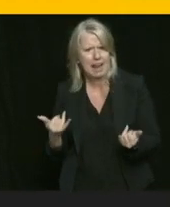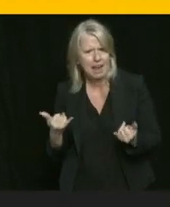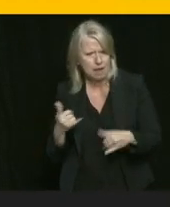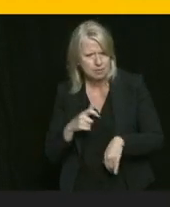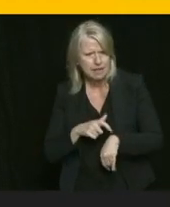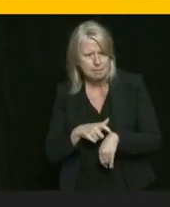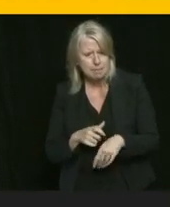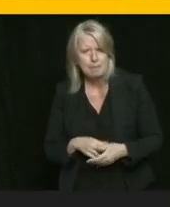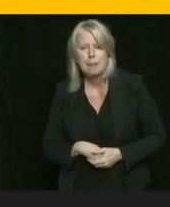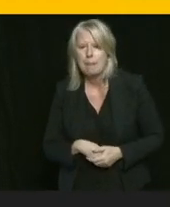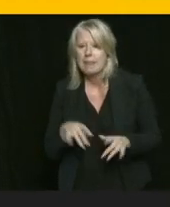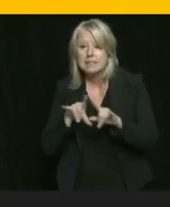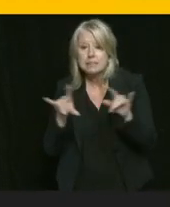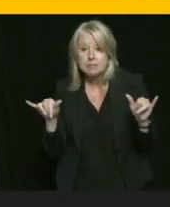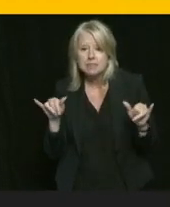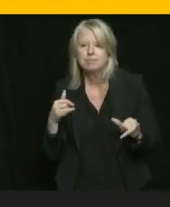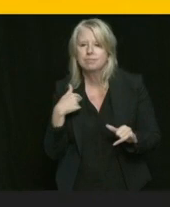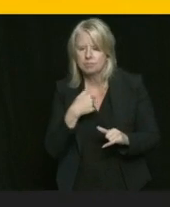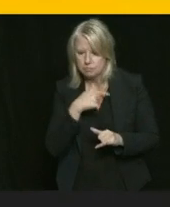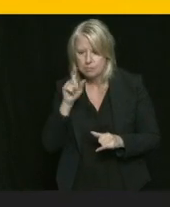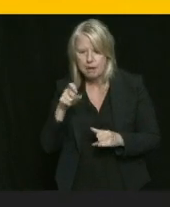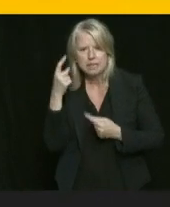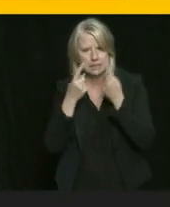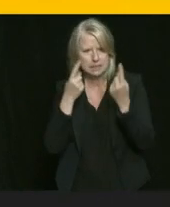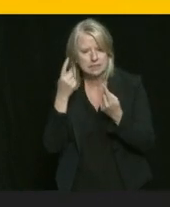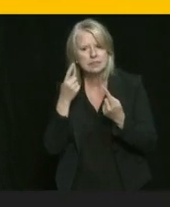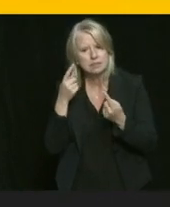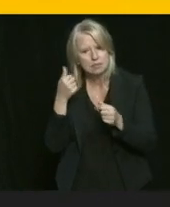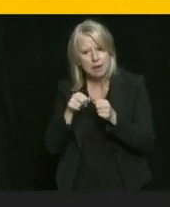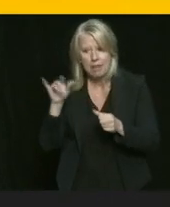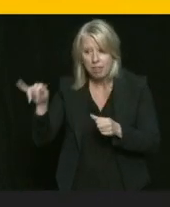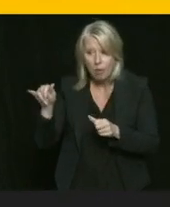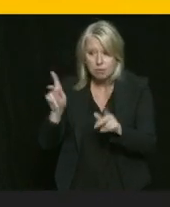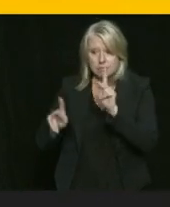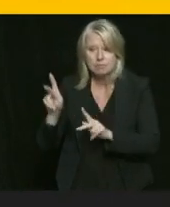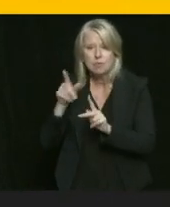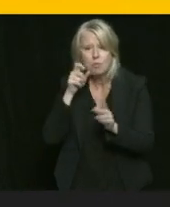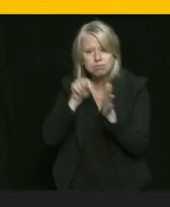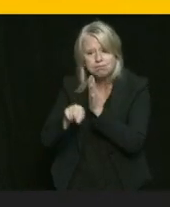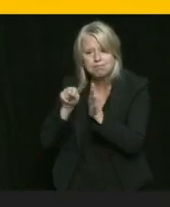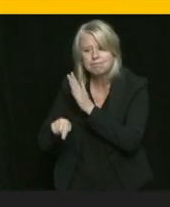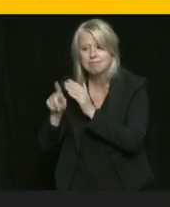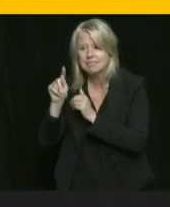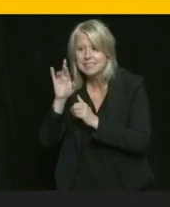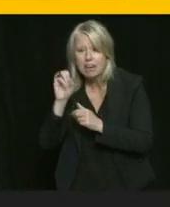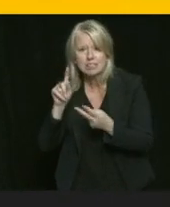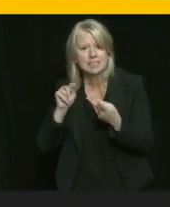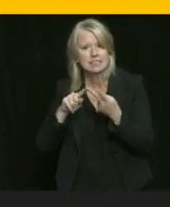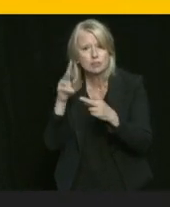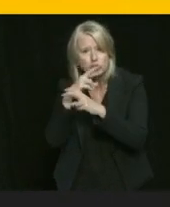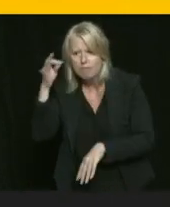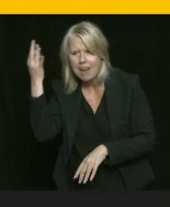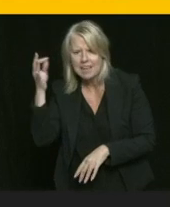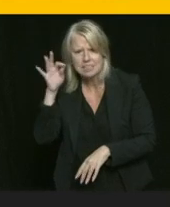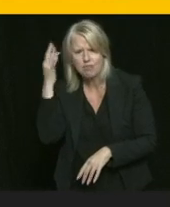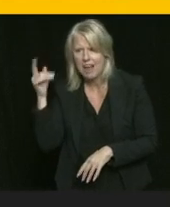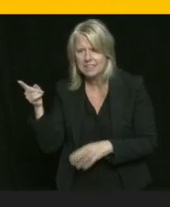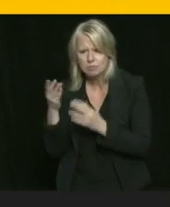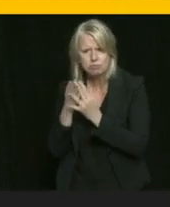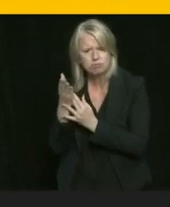time, we must keep in mind that these murderers, these terrorists, these criminals do not